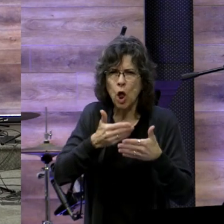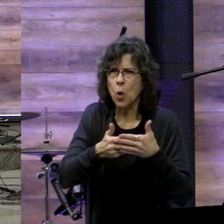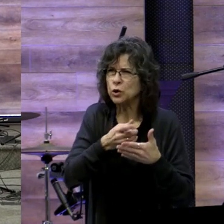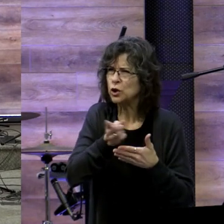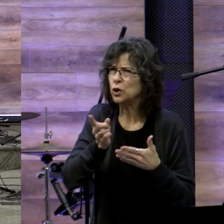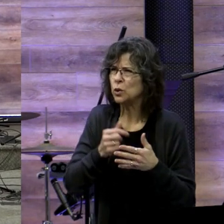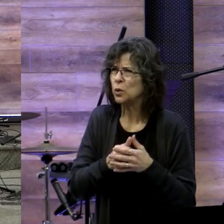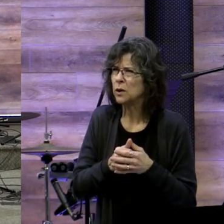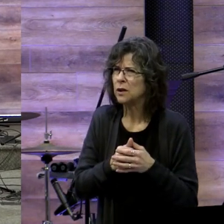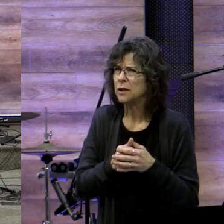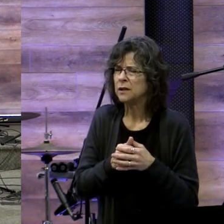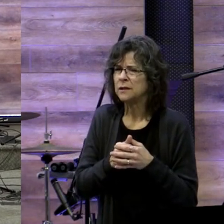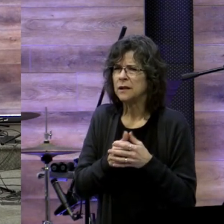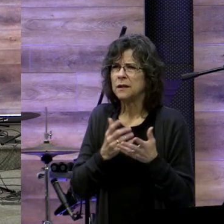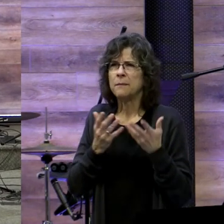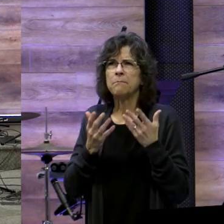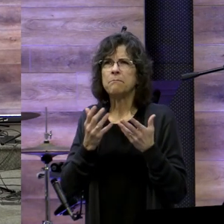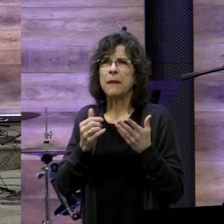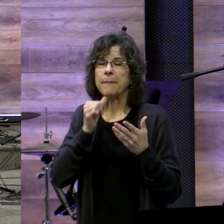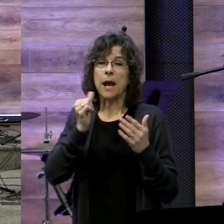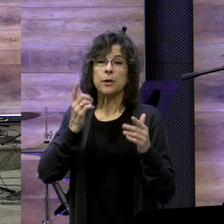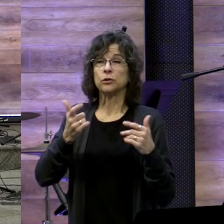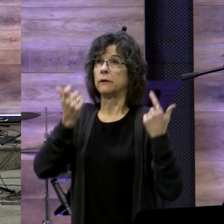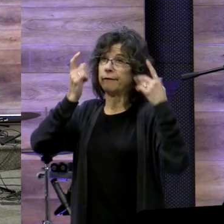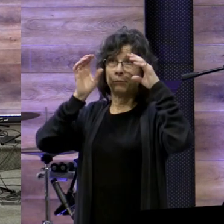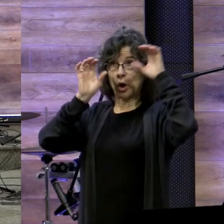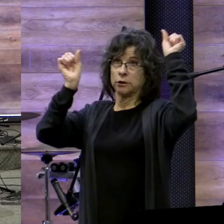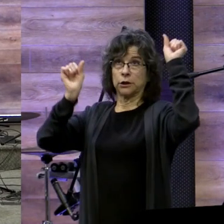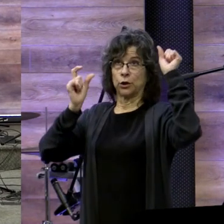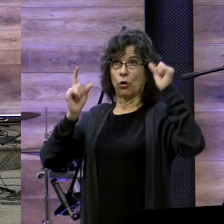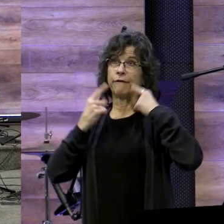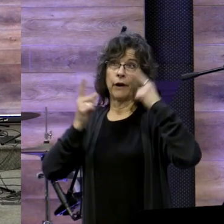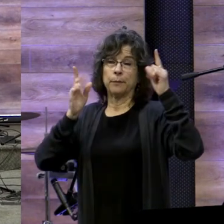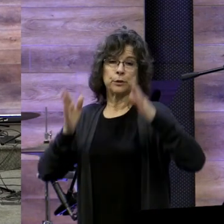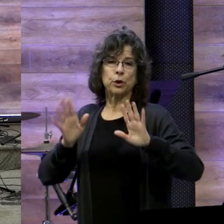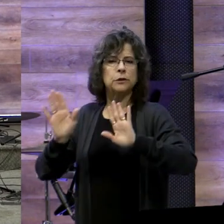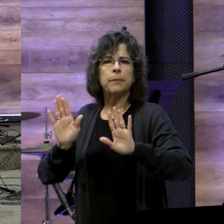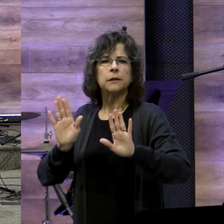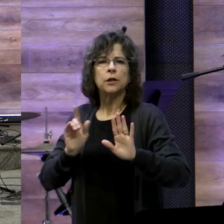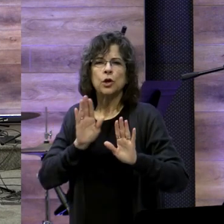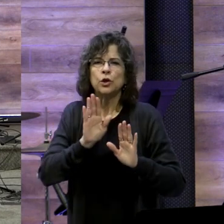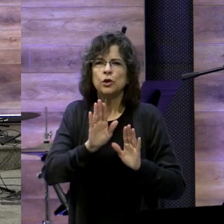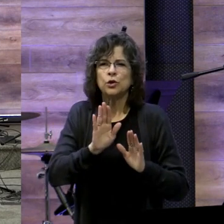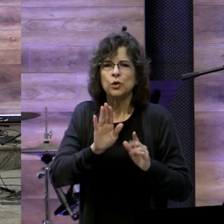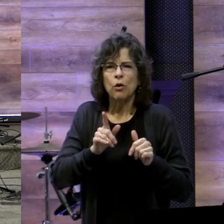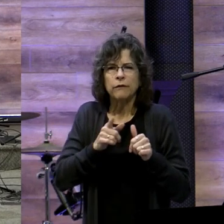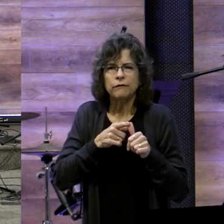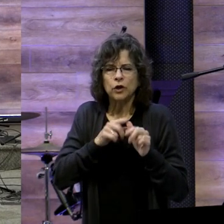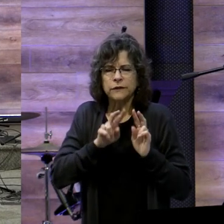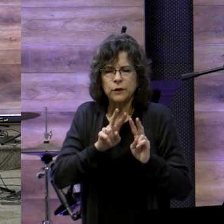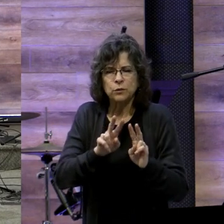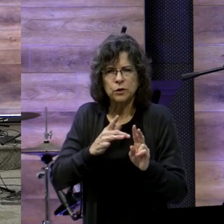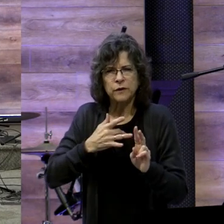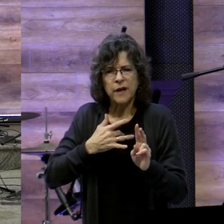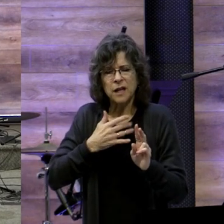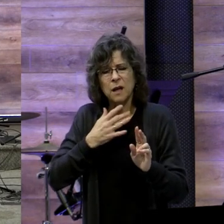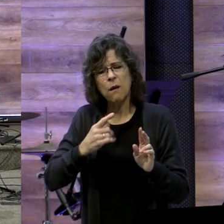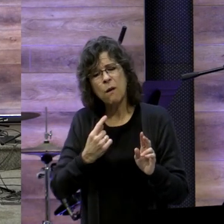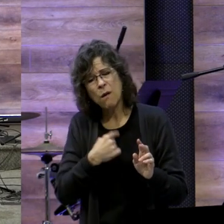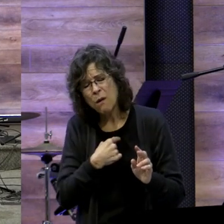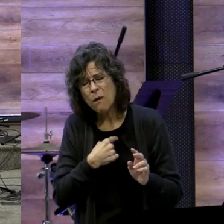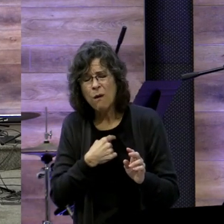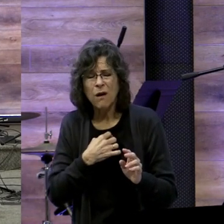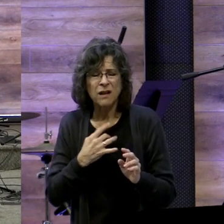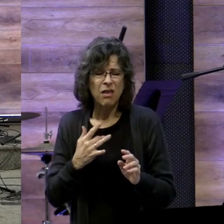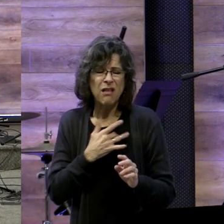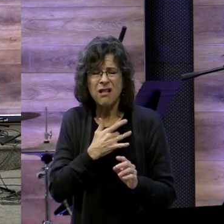of consequence because of who it was necessarily, if they were famous or not, but whether you knew them closely.